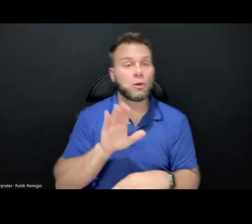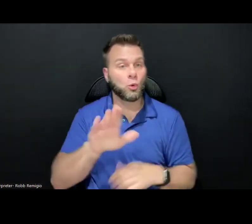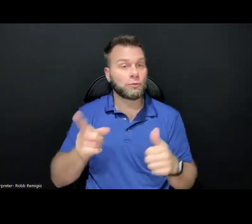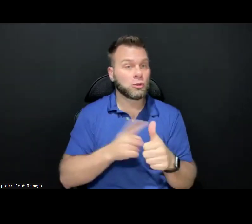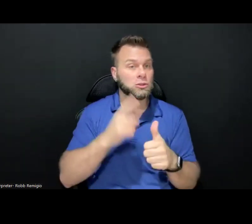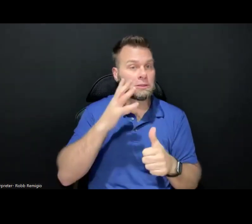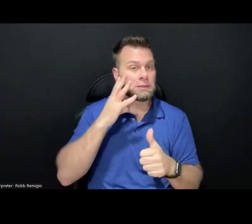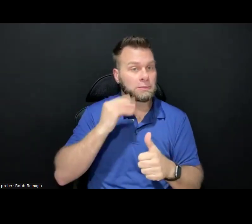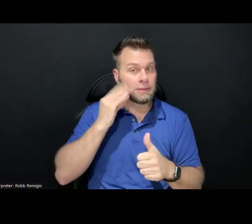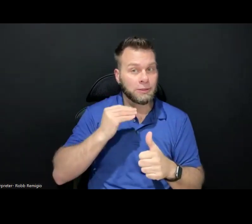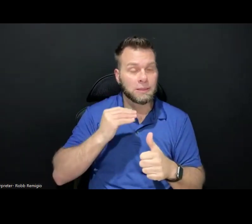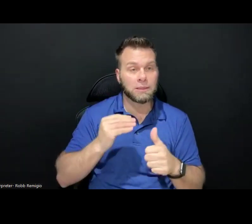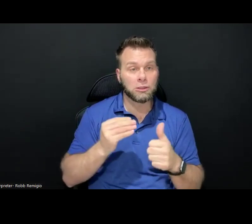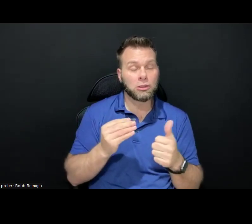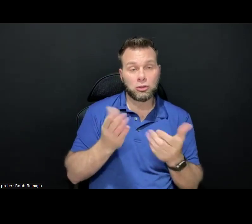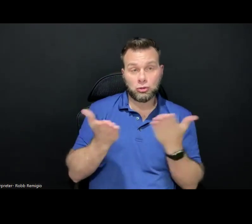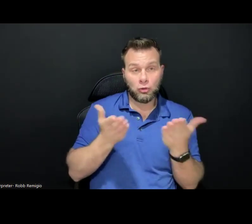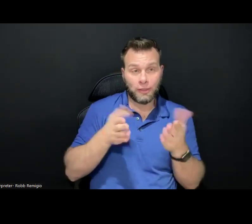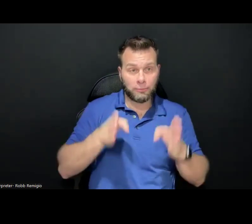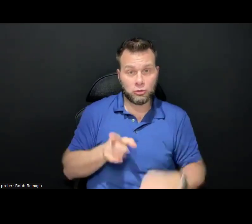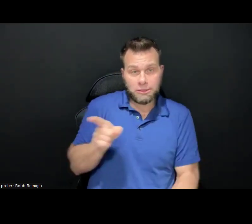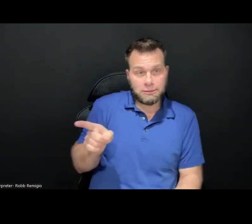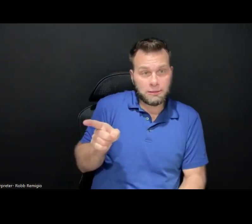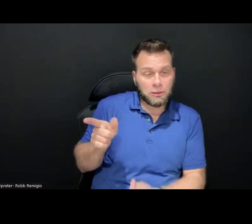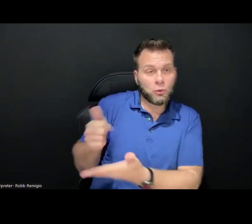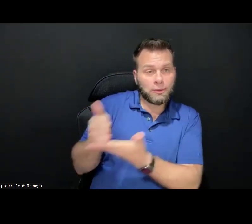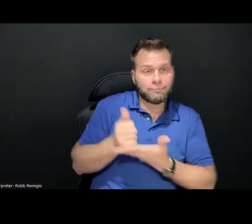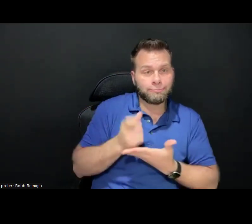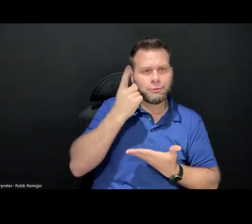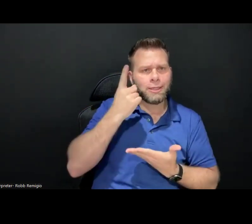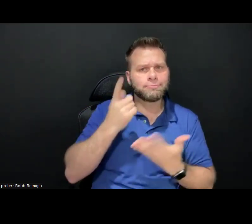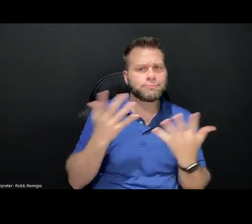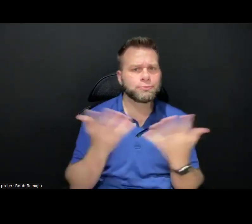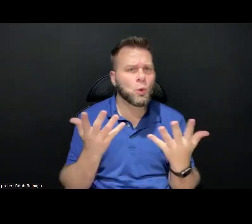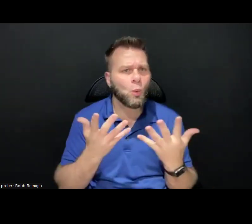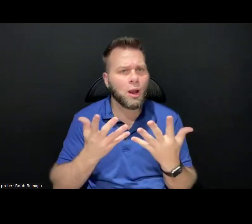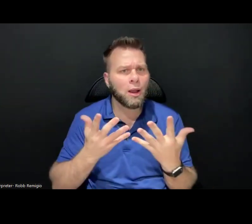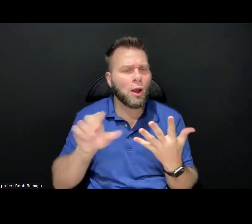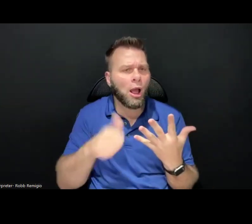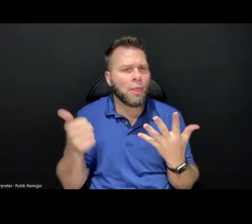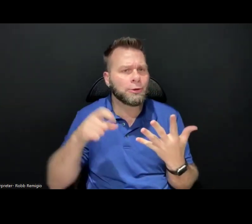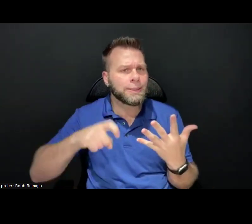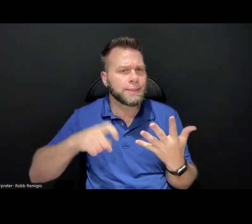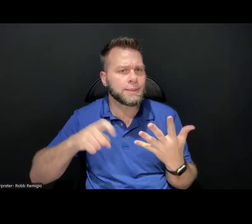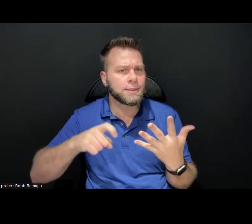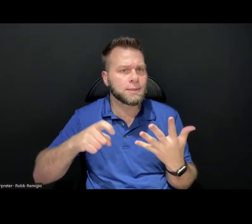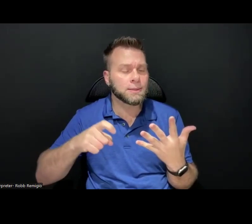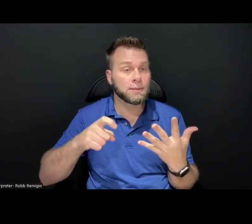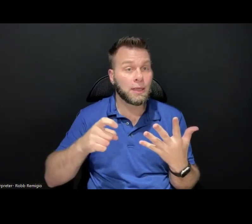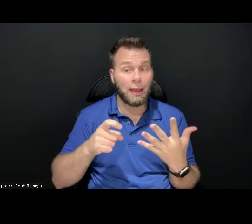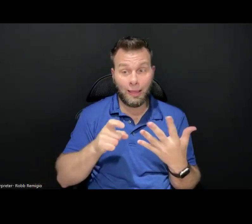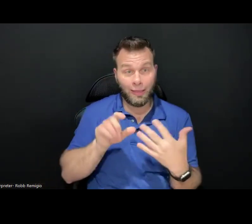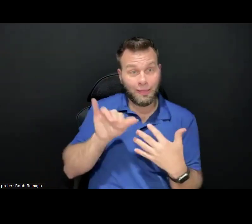with the serving individuals in your community to understand, so what are the other needs and how is this happening in a larger